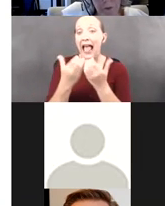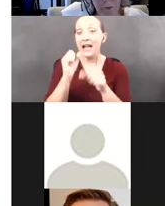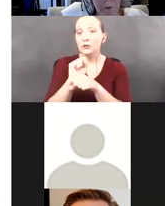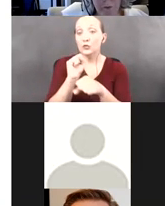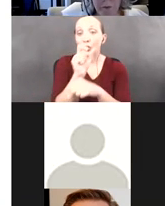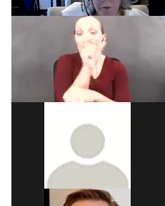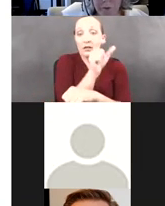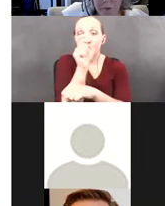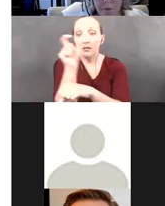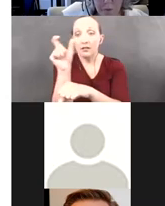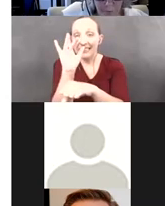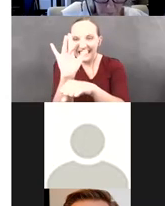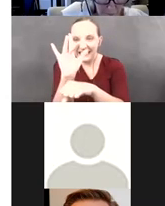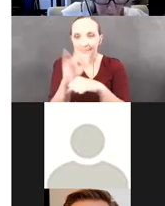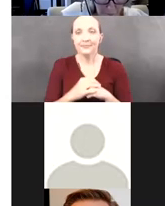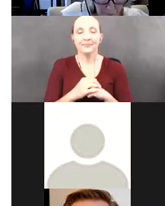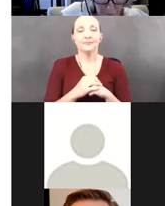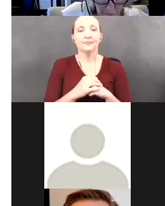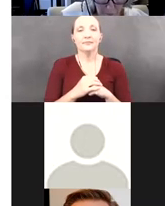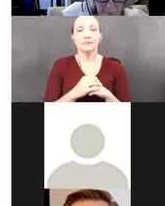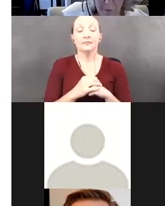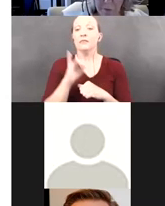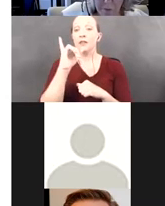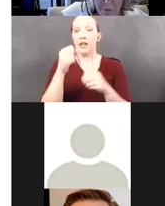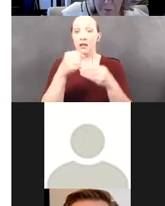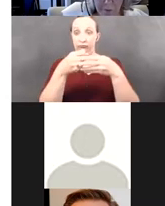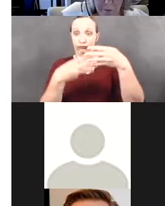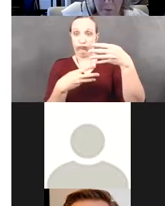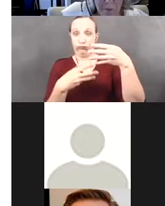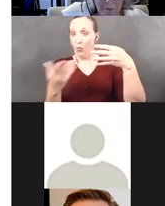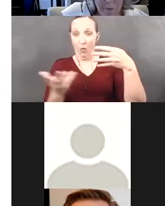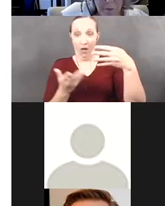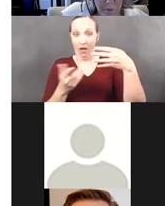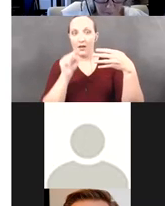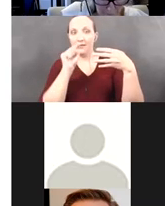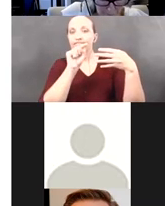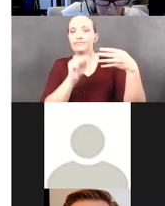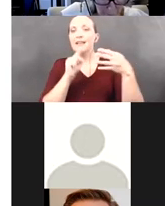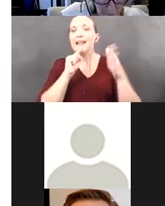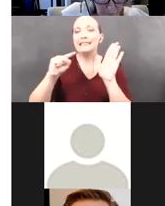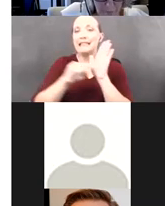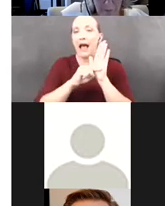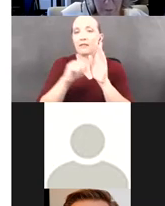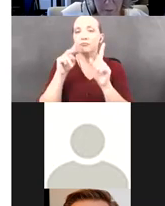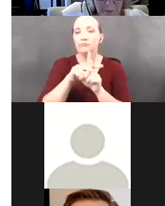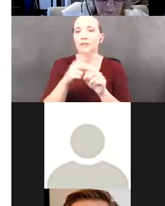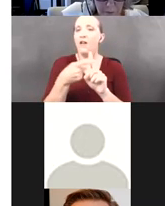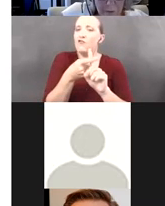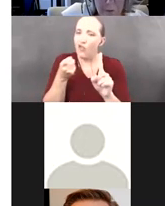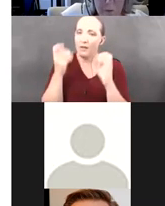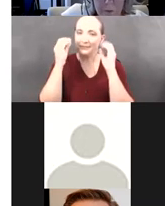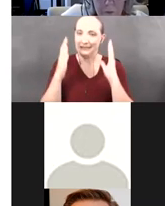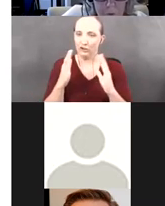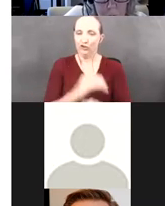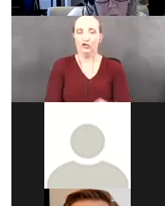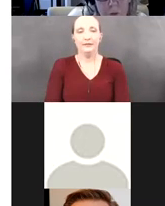a la In the pestaña Classwork Classwork, tab, trabajo de your clase, child should y en see esa the pestaña assignments provided usted by the su hijo teacher. puede ver In order